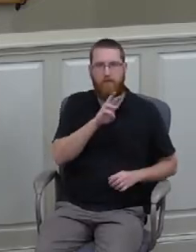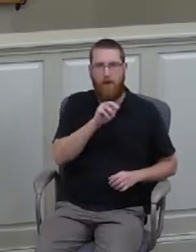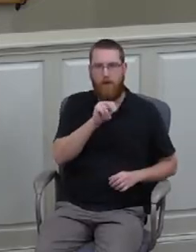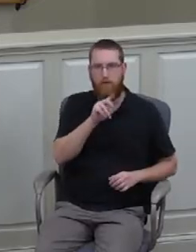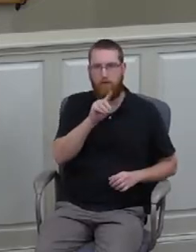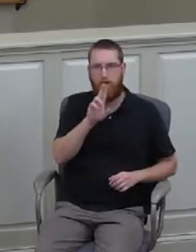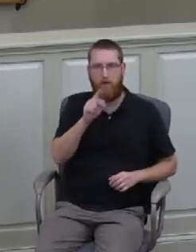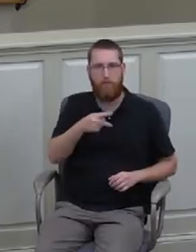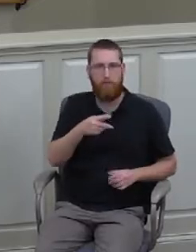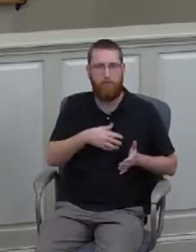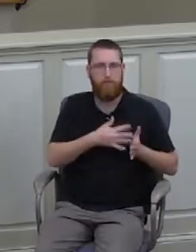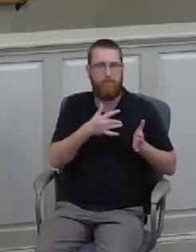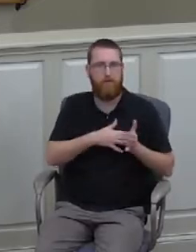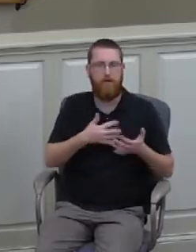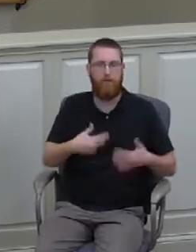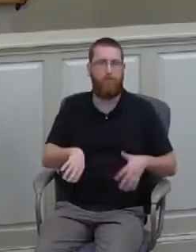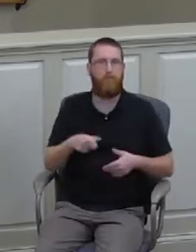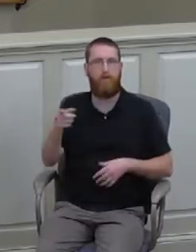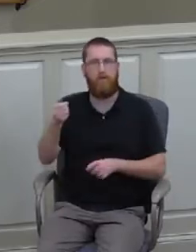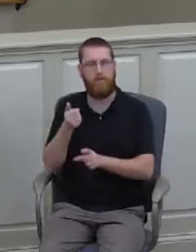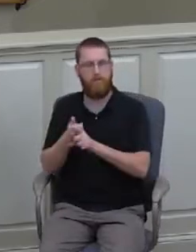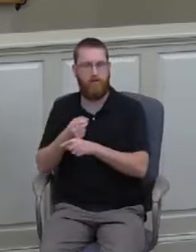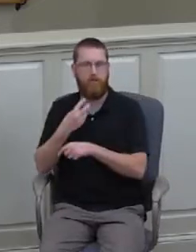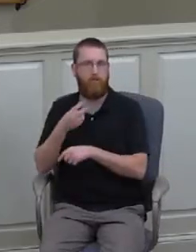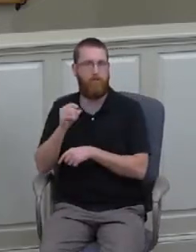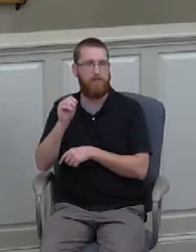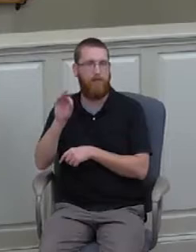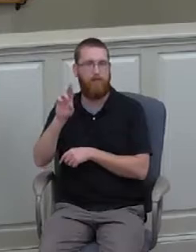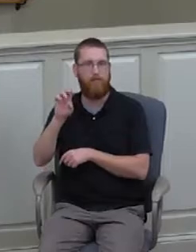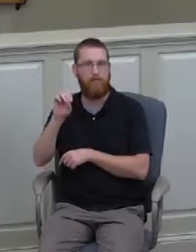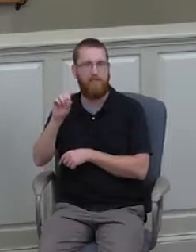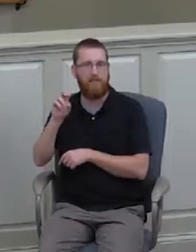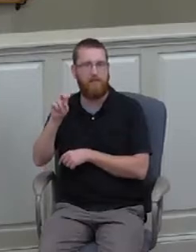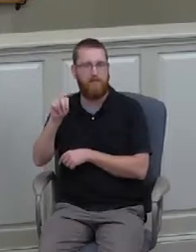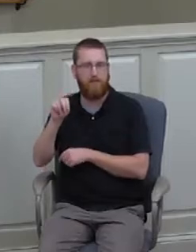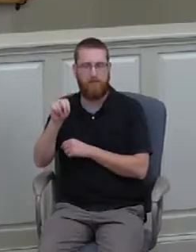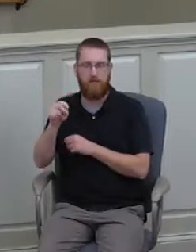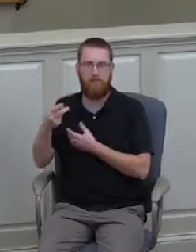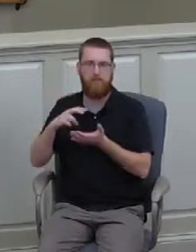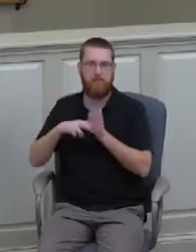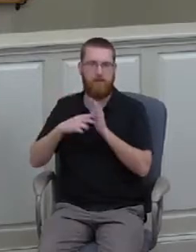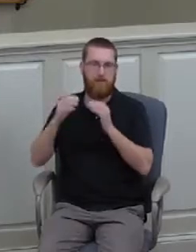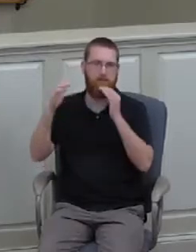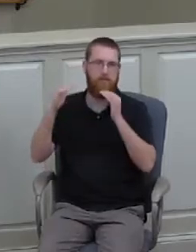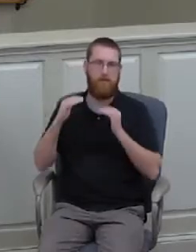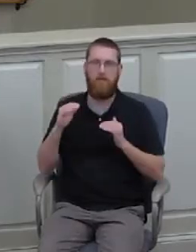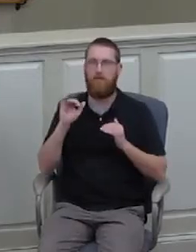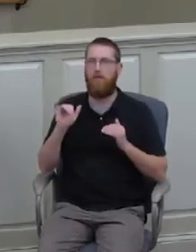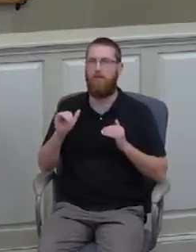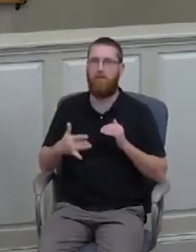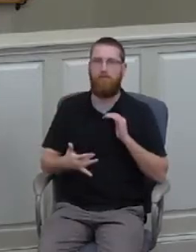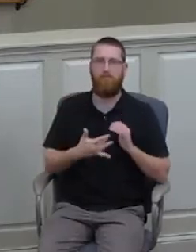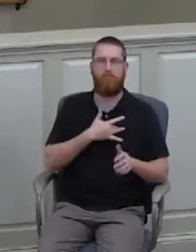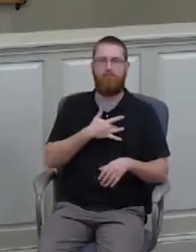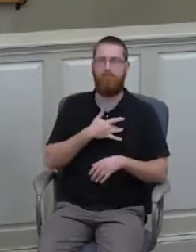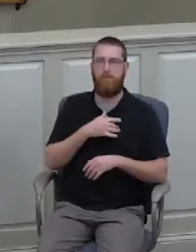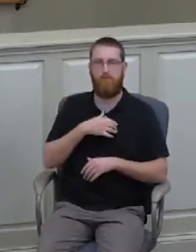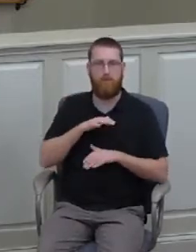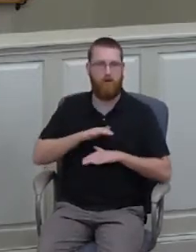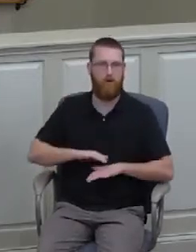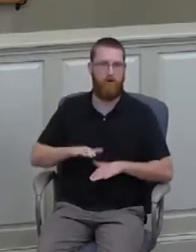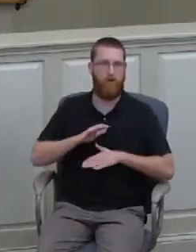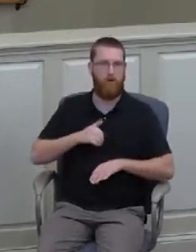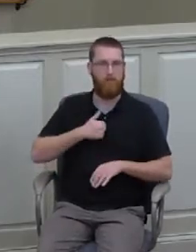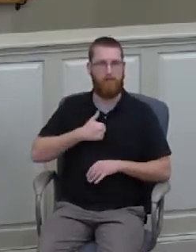Really? Really? and he was always a voice of reason, though. He would always bring me down or say something that really calmed me down.